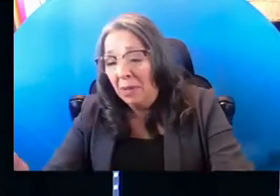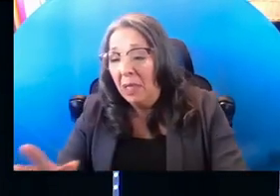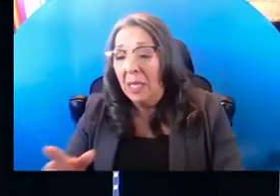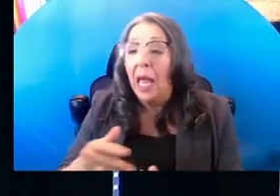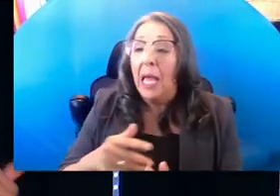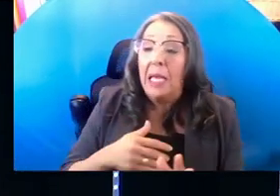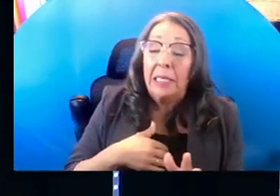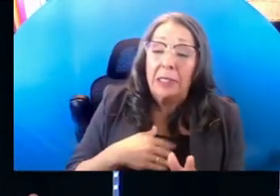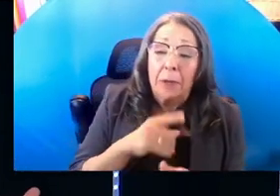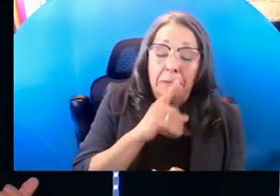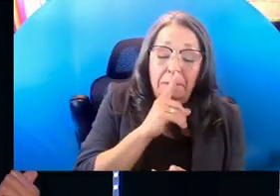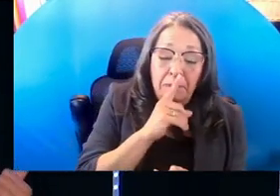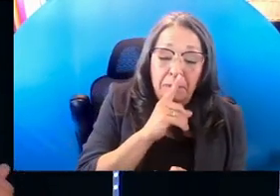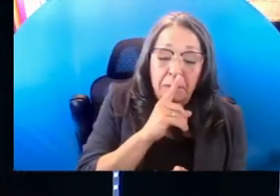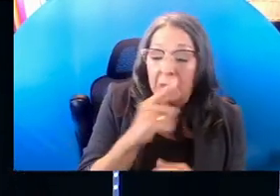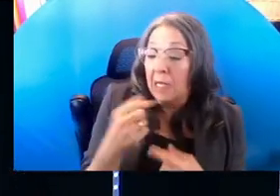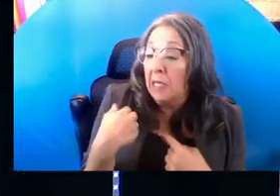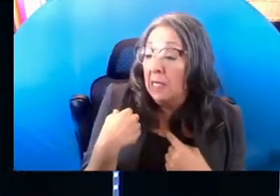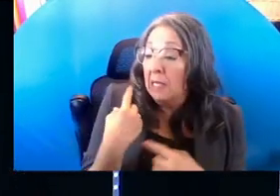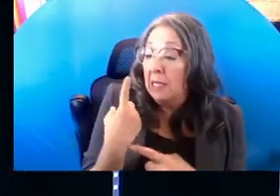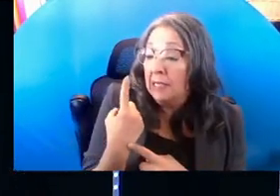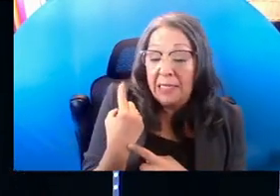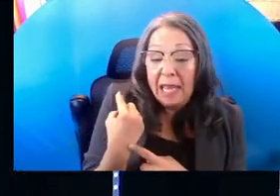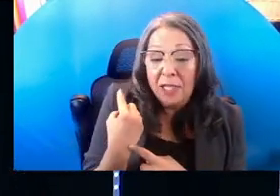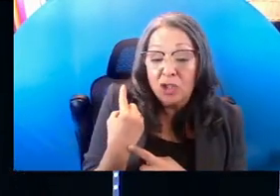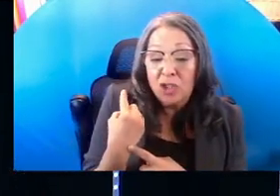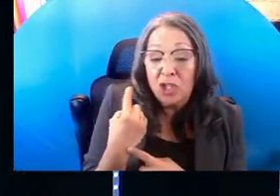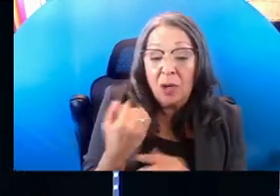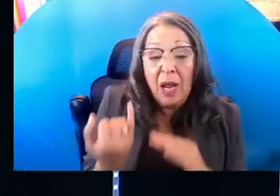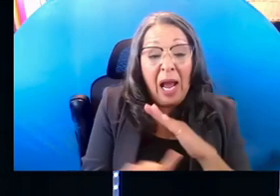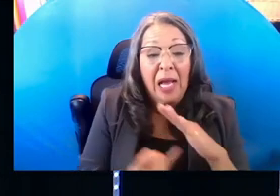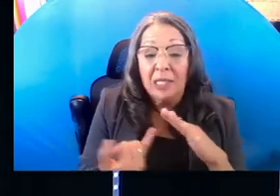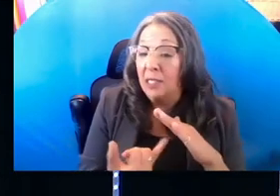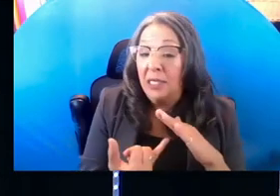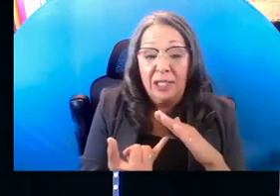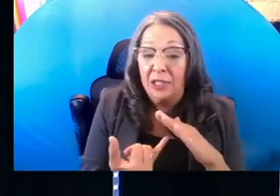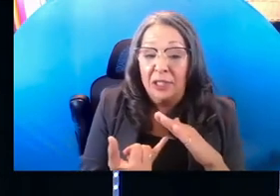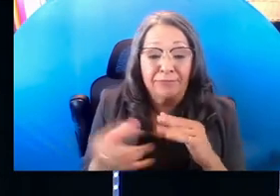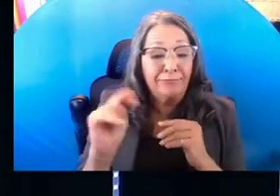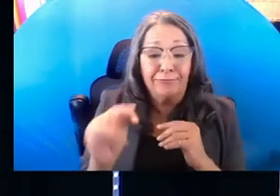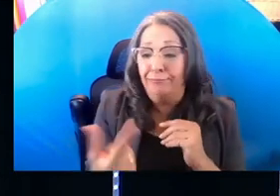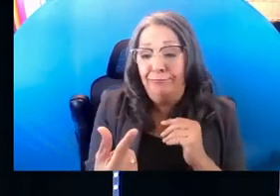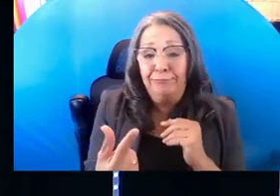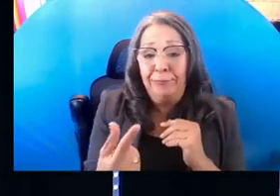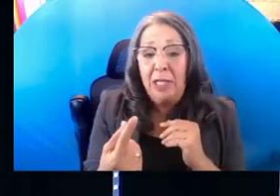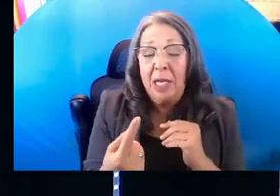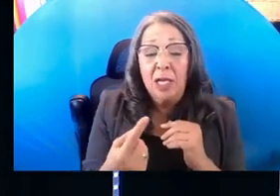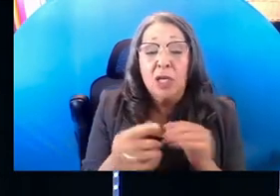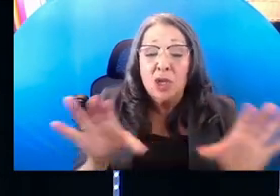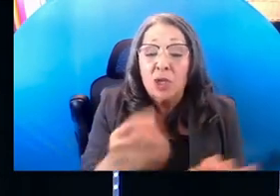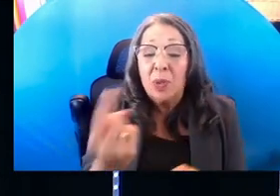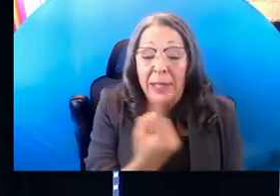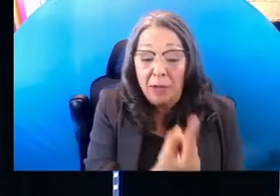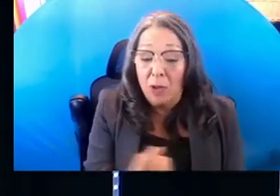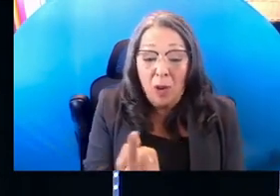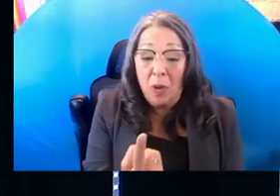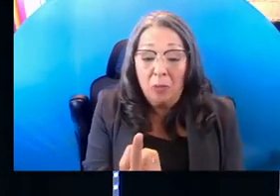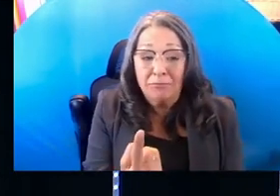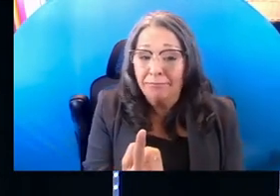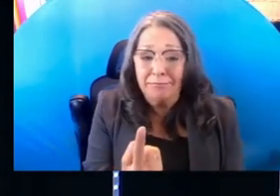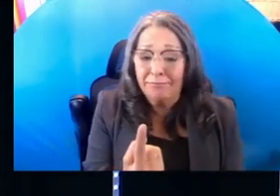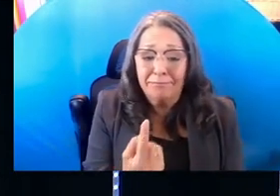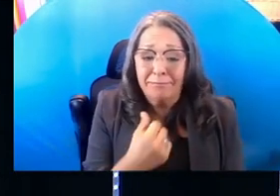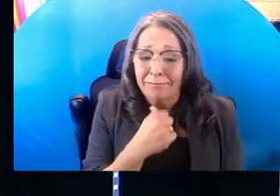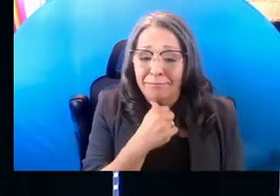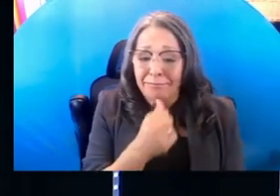But if there's anything this last year that has taught us, this isolation is not the way. Doing it alone is not the way. We've got to